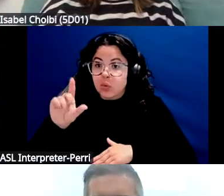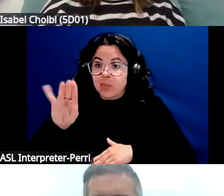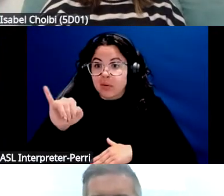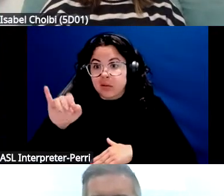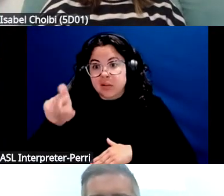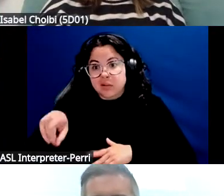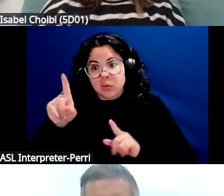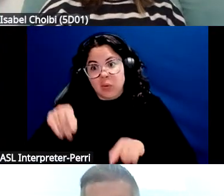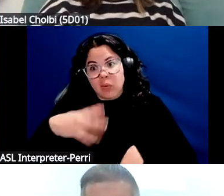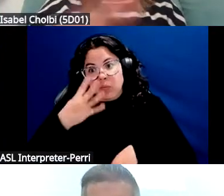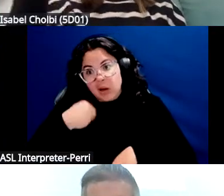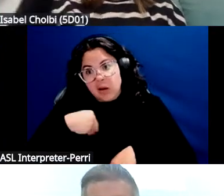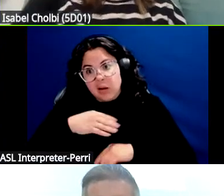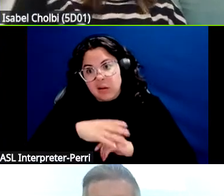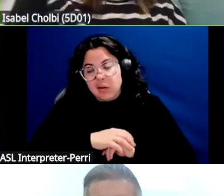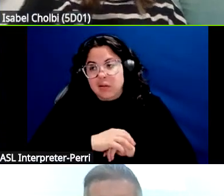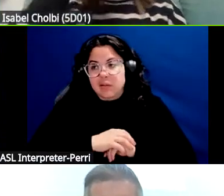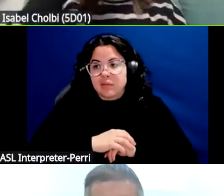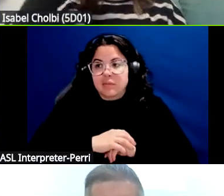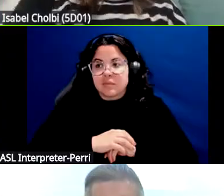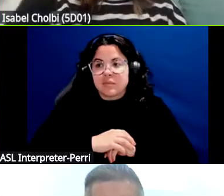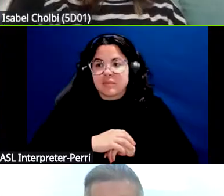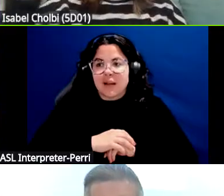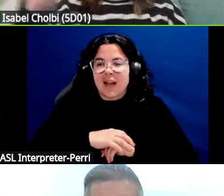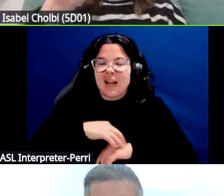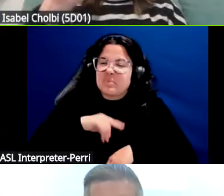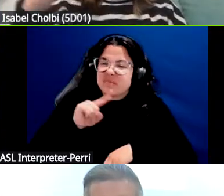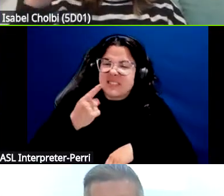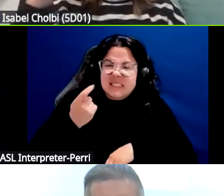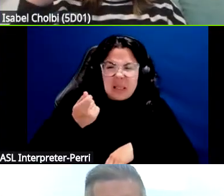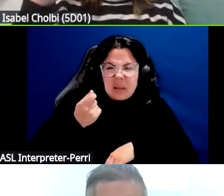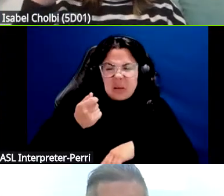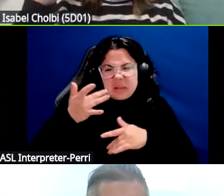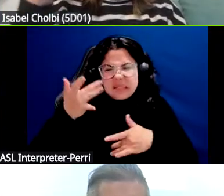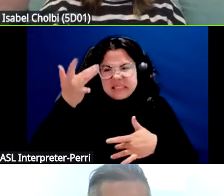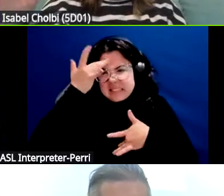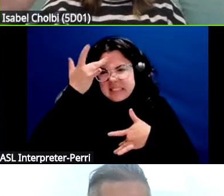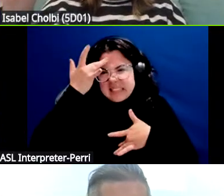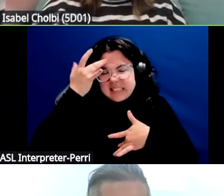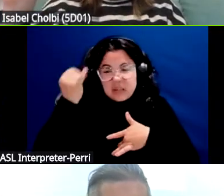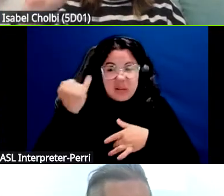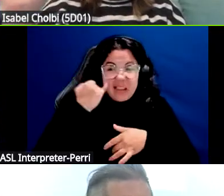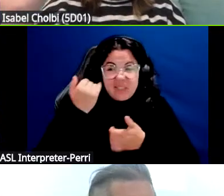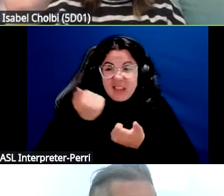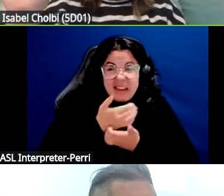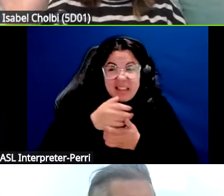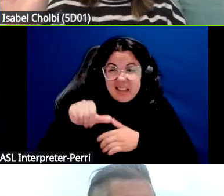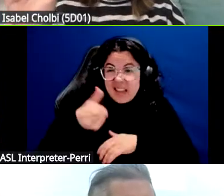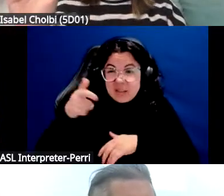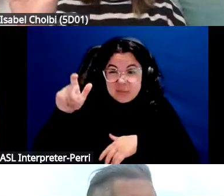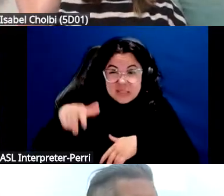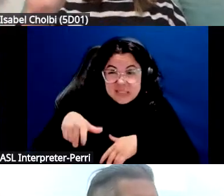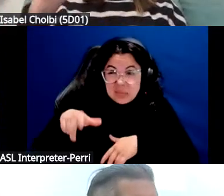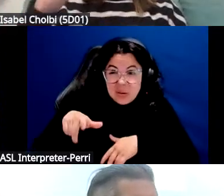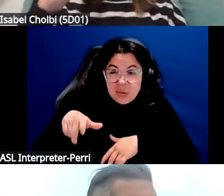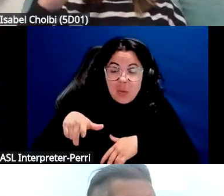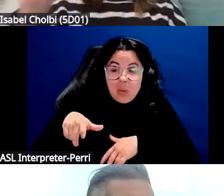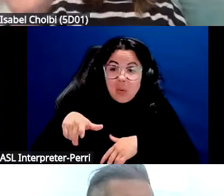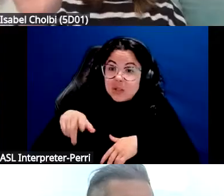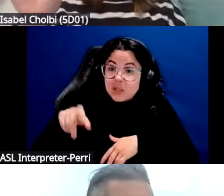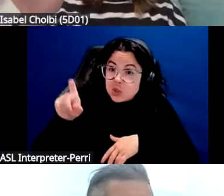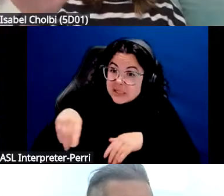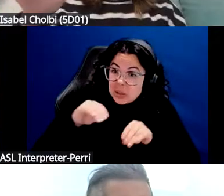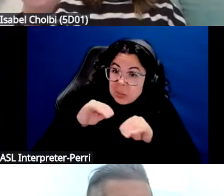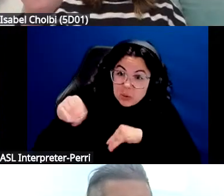bed. I'm 'Cause just a little bit sick, so unless there's it's like anything else a anyone lot needs me sick. for, Do you need a motion